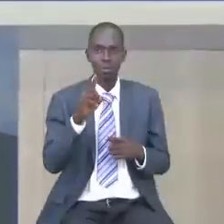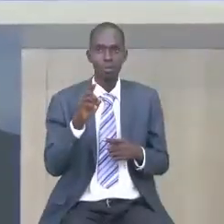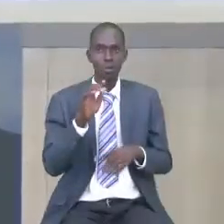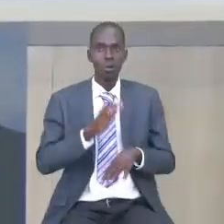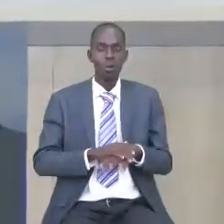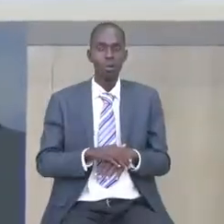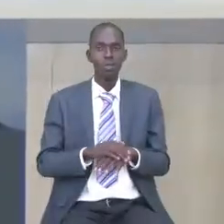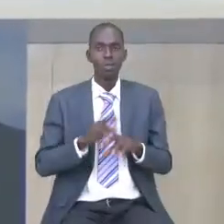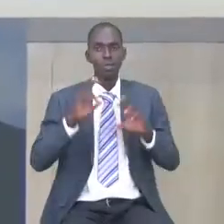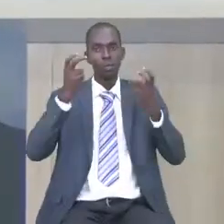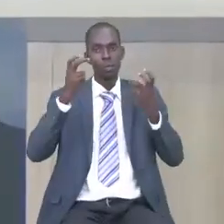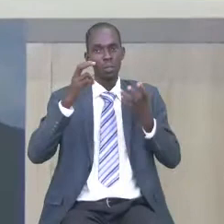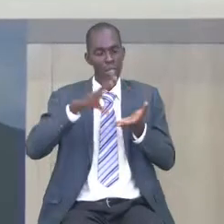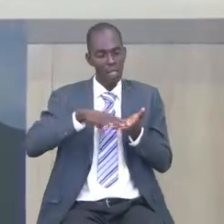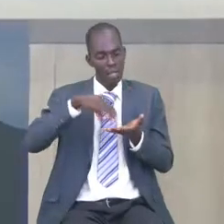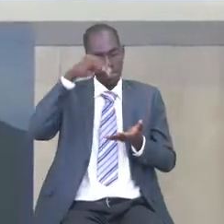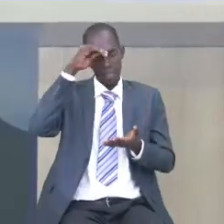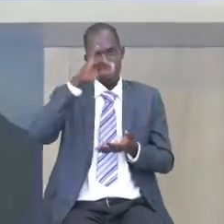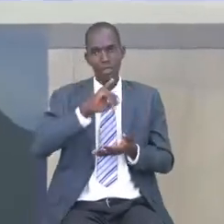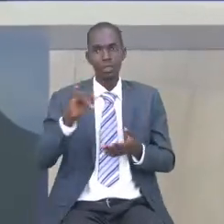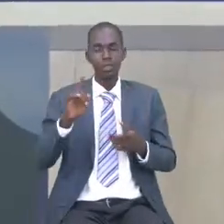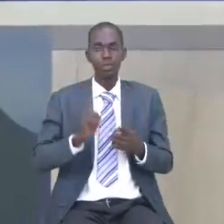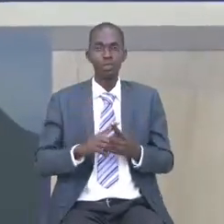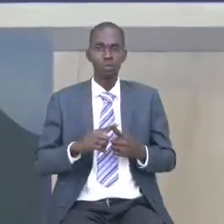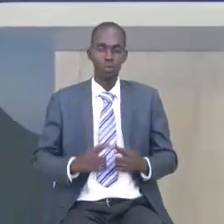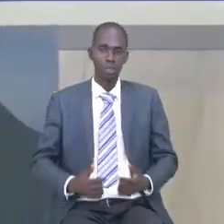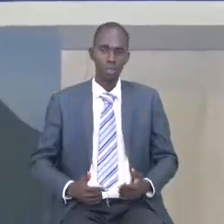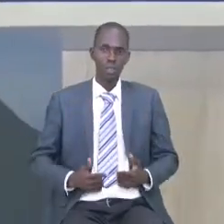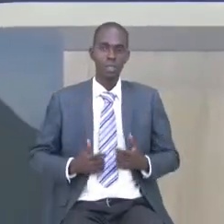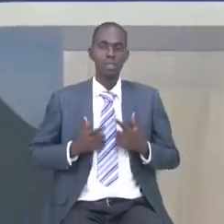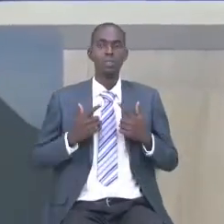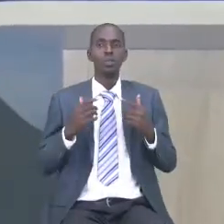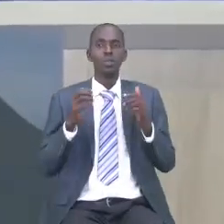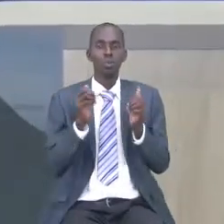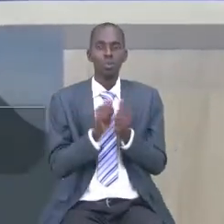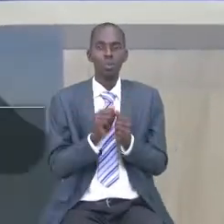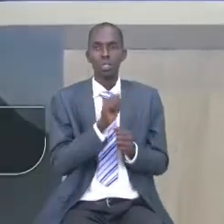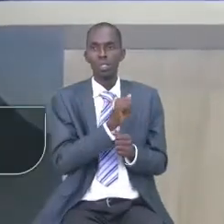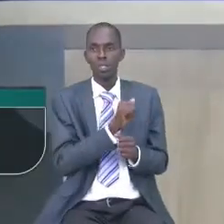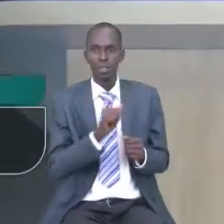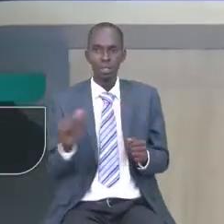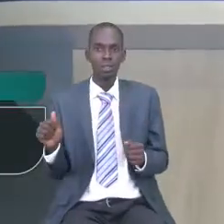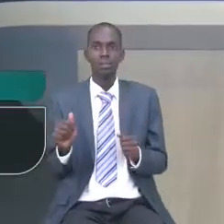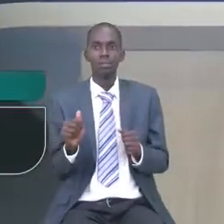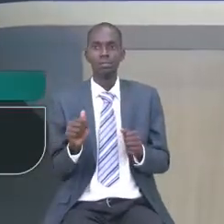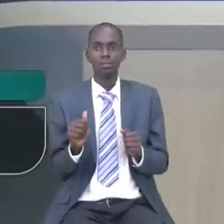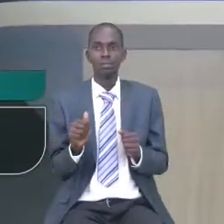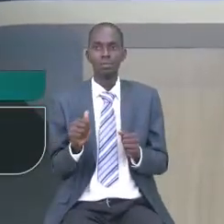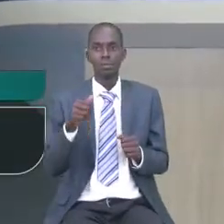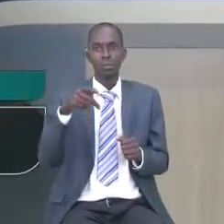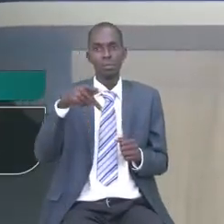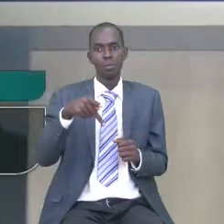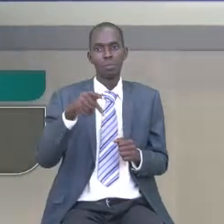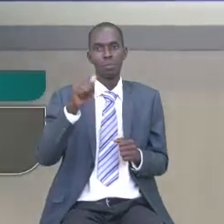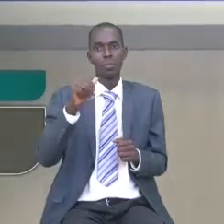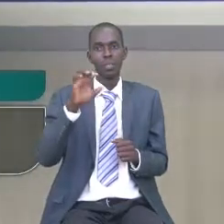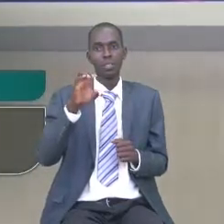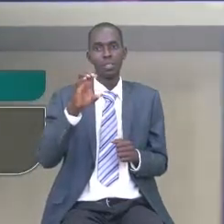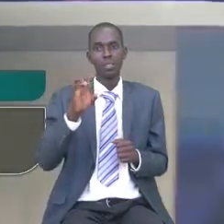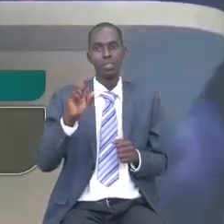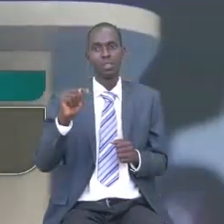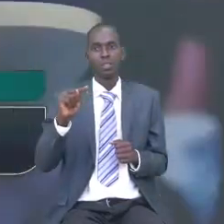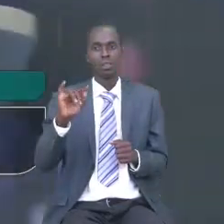to live with a pace-setting mindset. Learning to